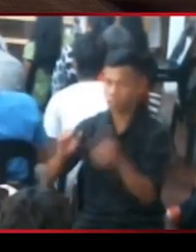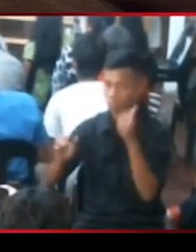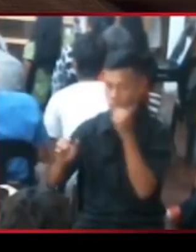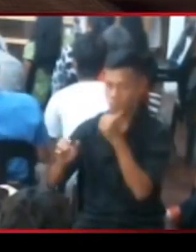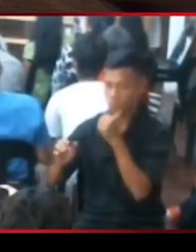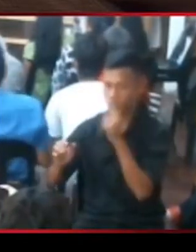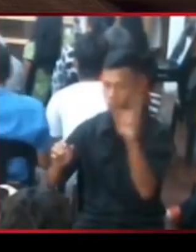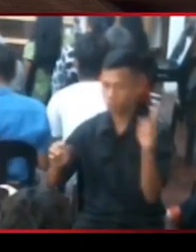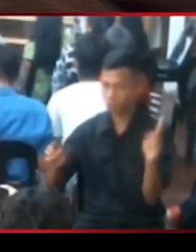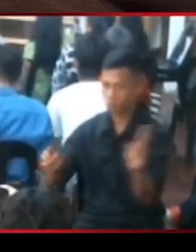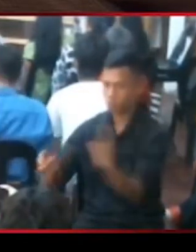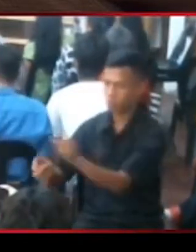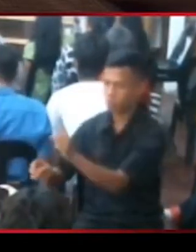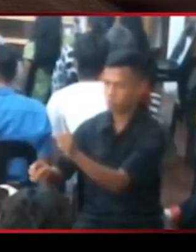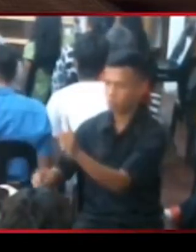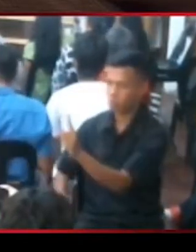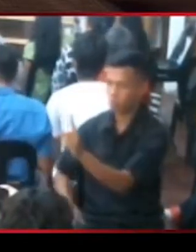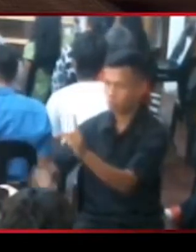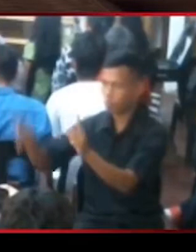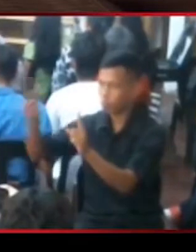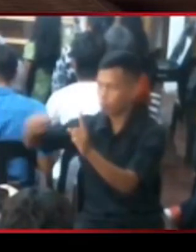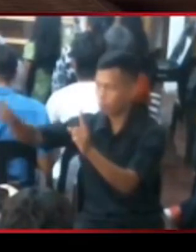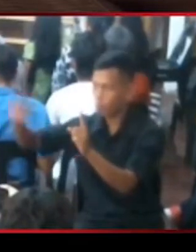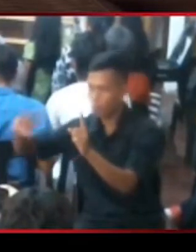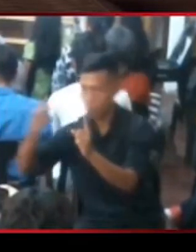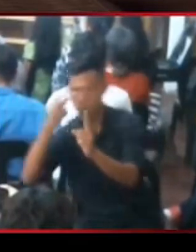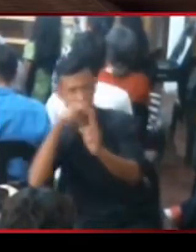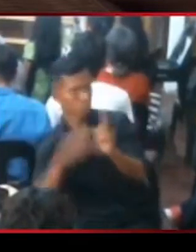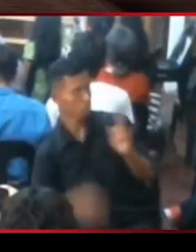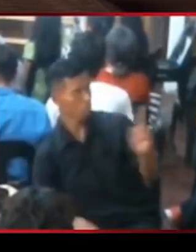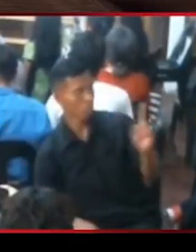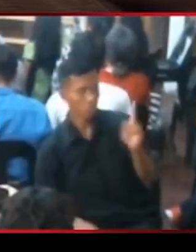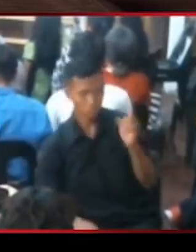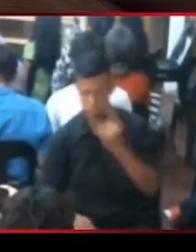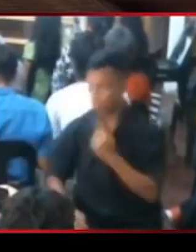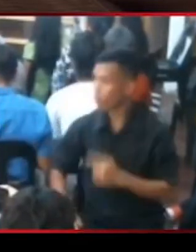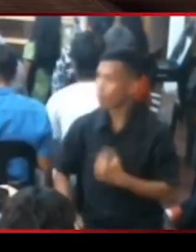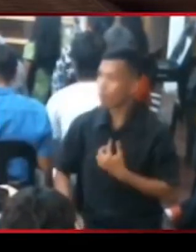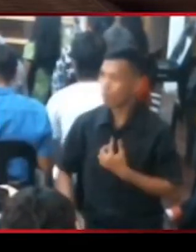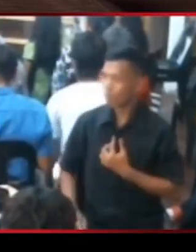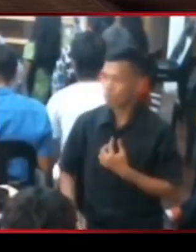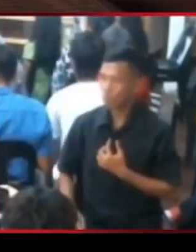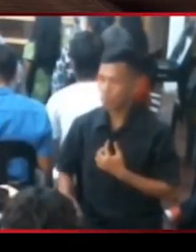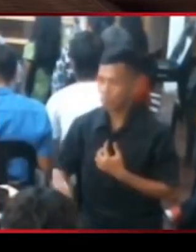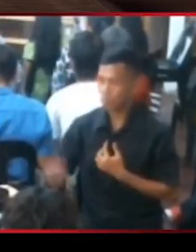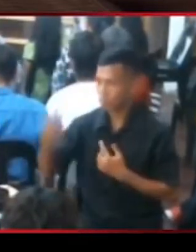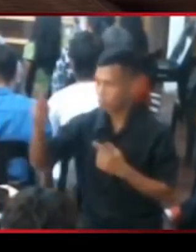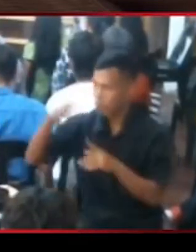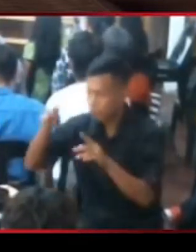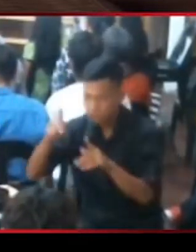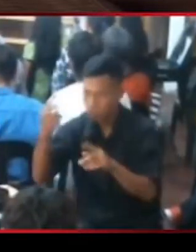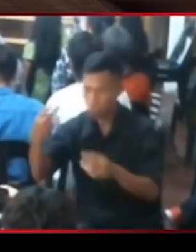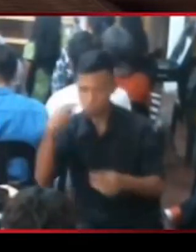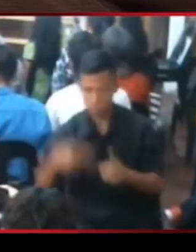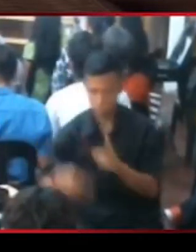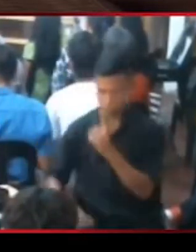and the people looked at her, and the woman got all upset. We don't want that woman in this church.